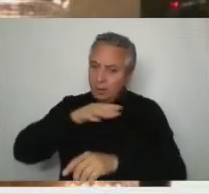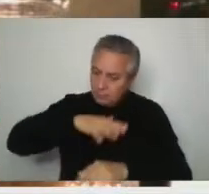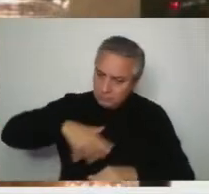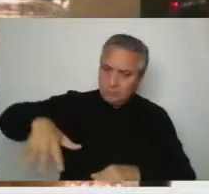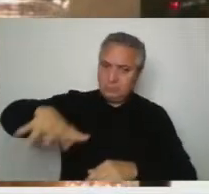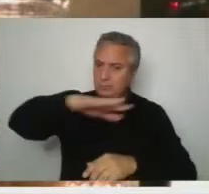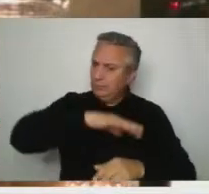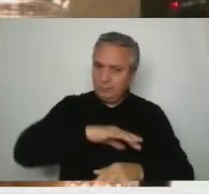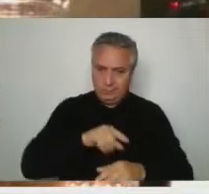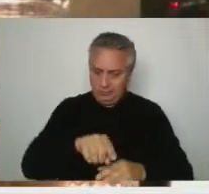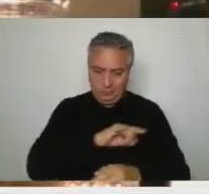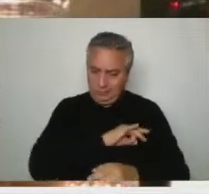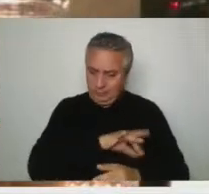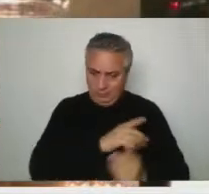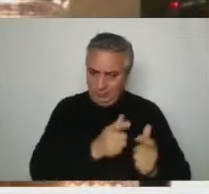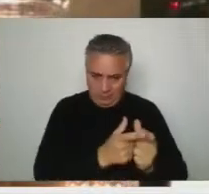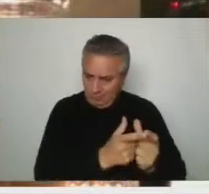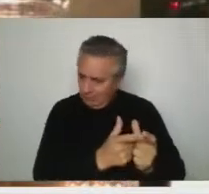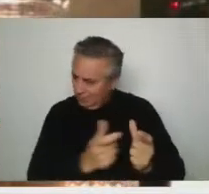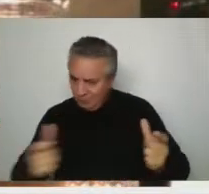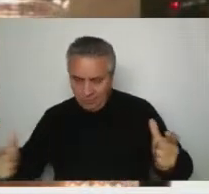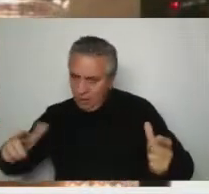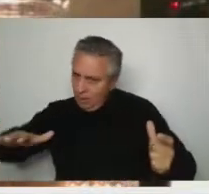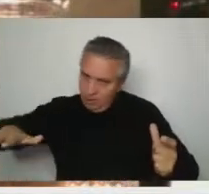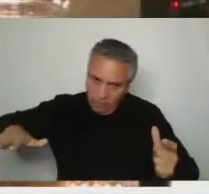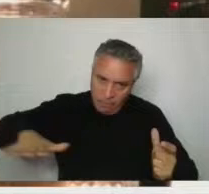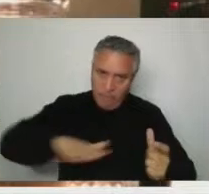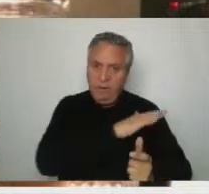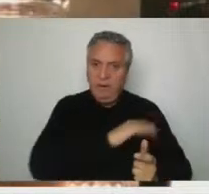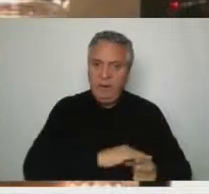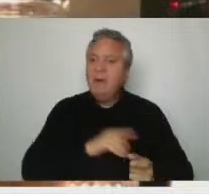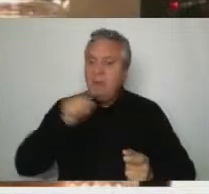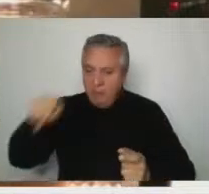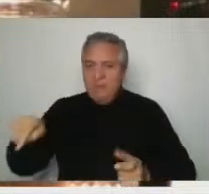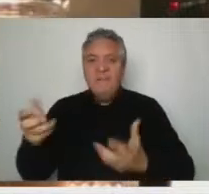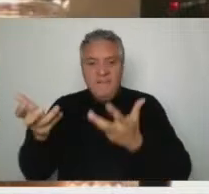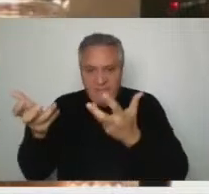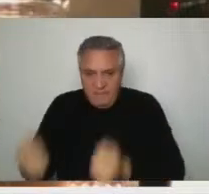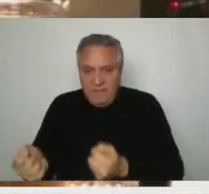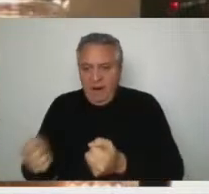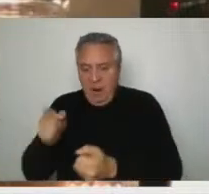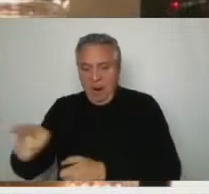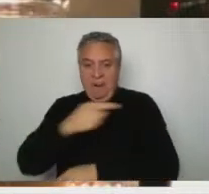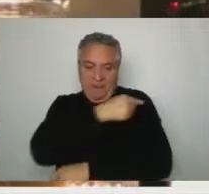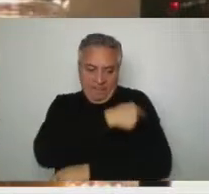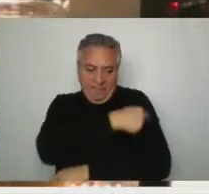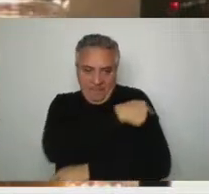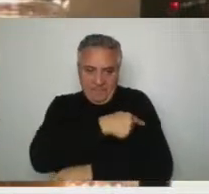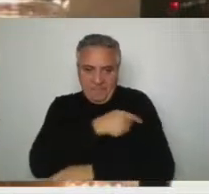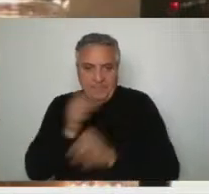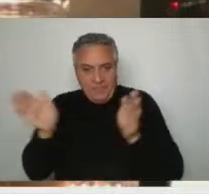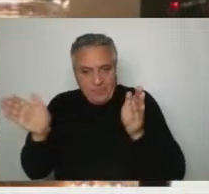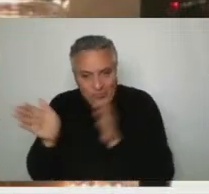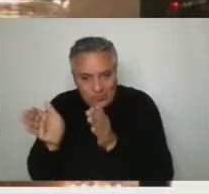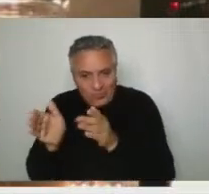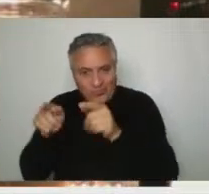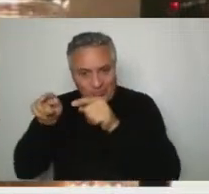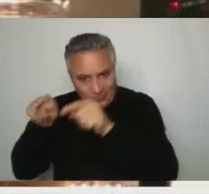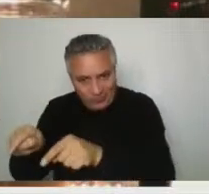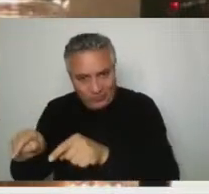found throughout the country. There's no place where there's not a rural